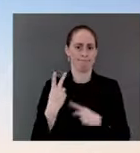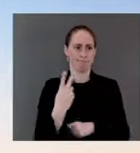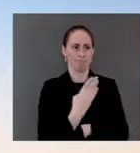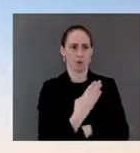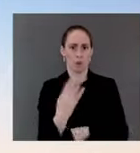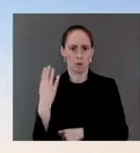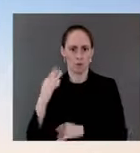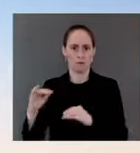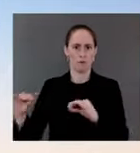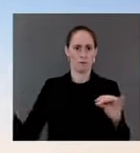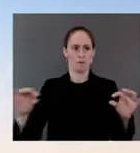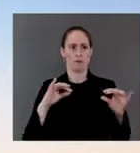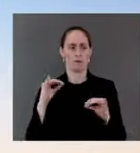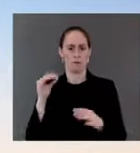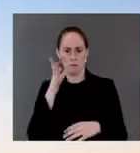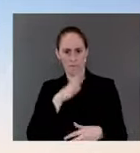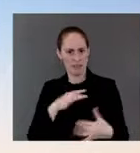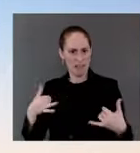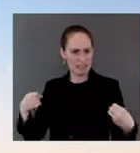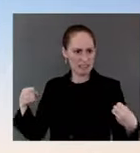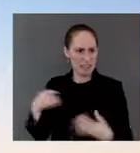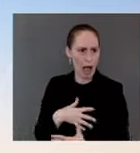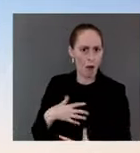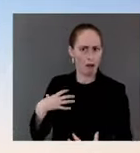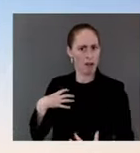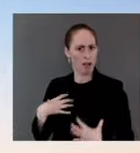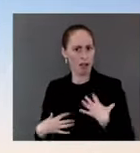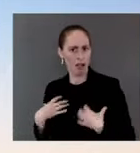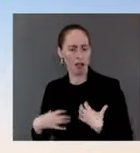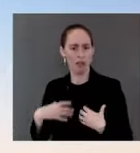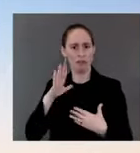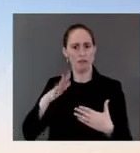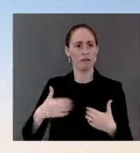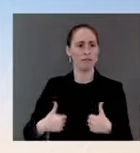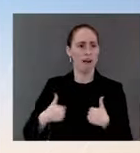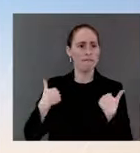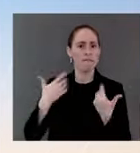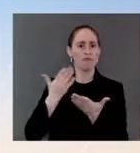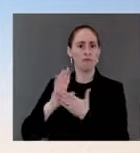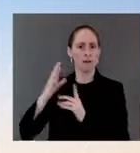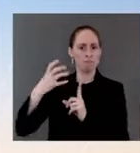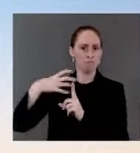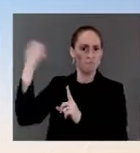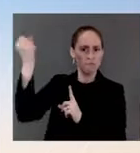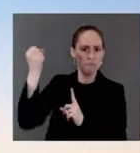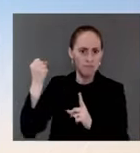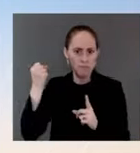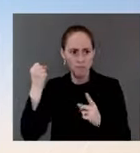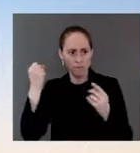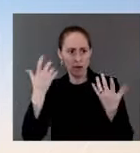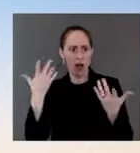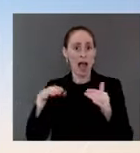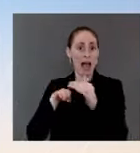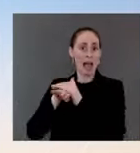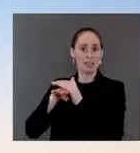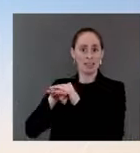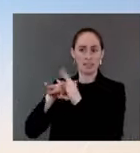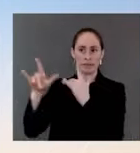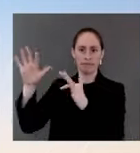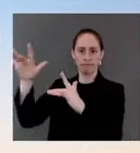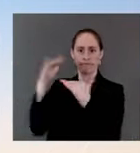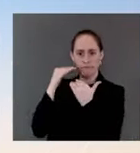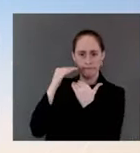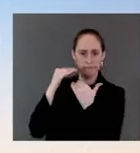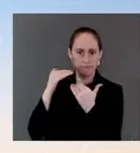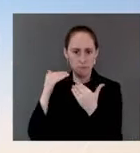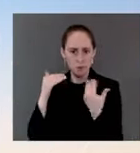days, where their health, their access to what has been law of the land for many decades now has been questioned